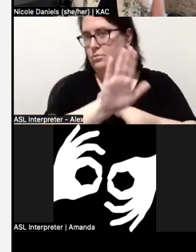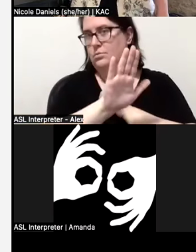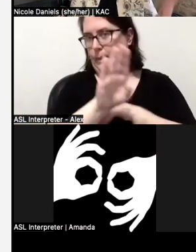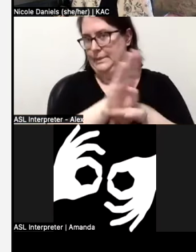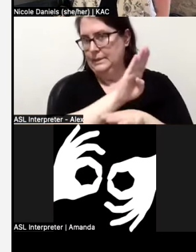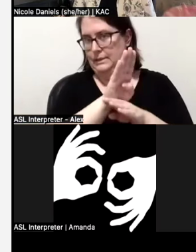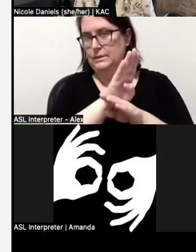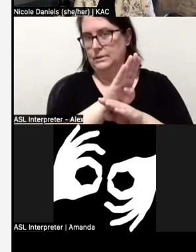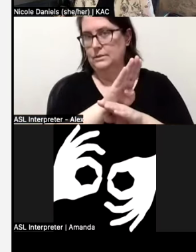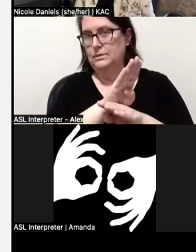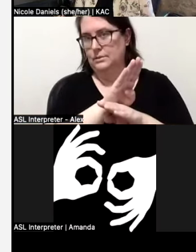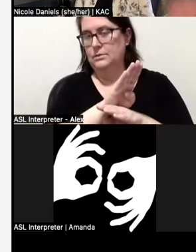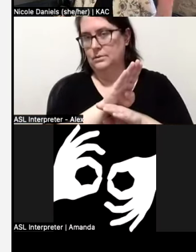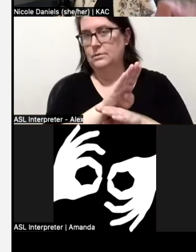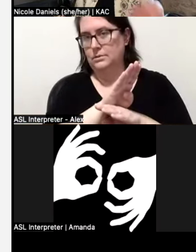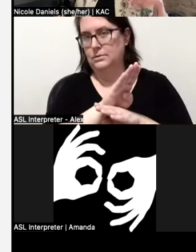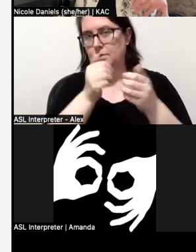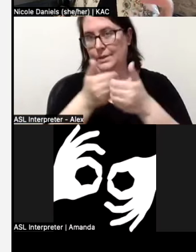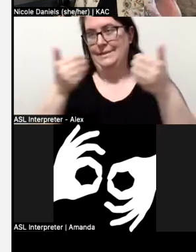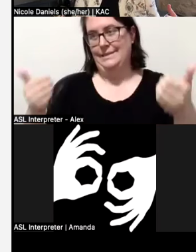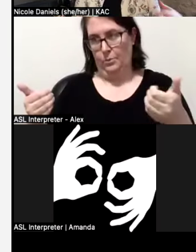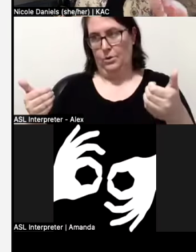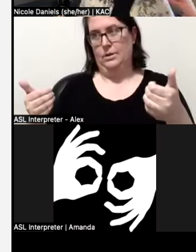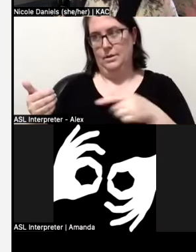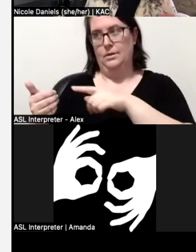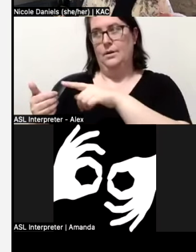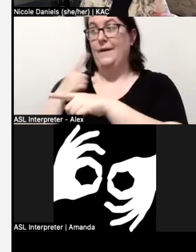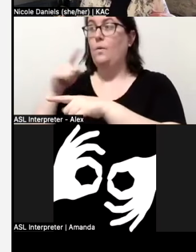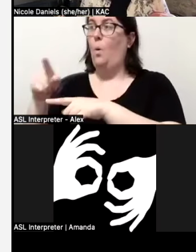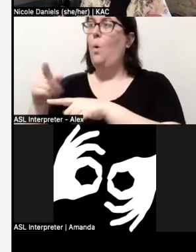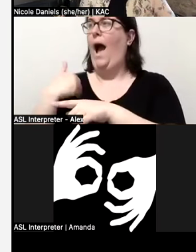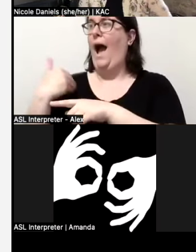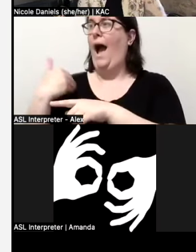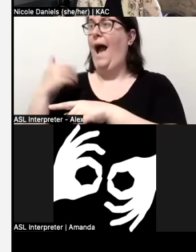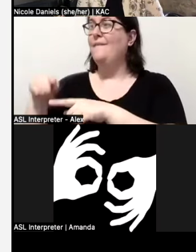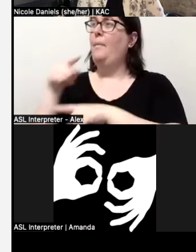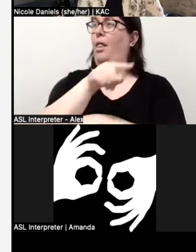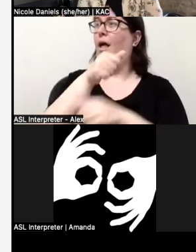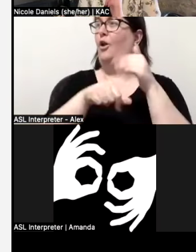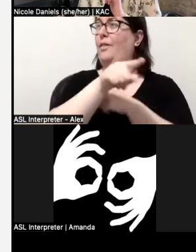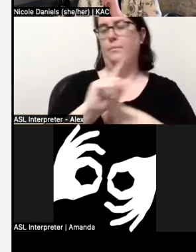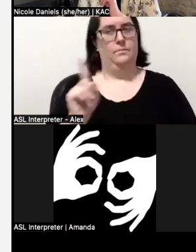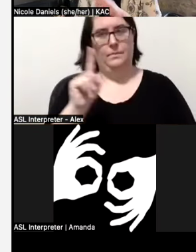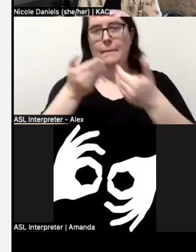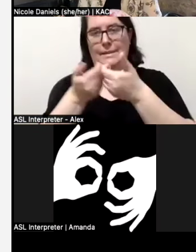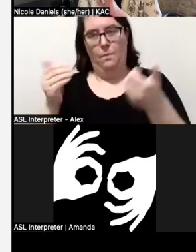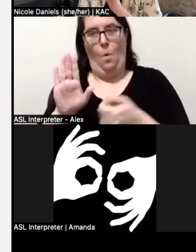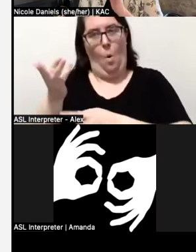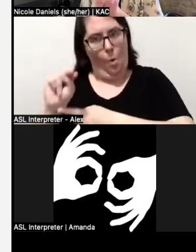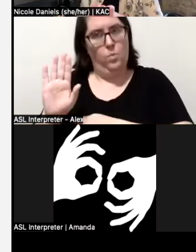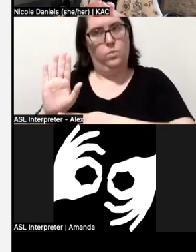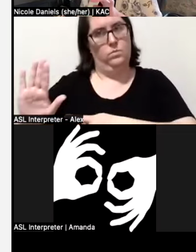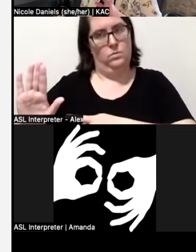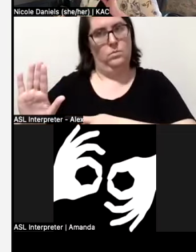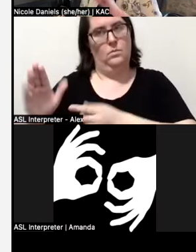have to be able to fulfill all eligibility requirements separately and distinctly from that organization. That includes a fully segregated